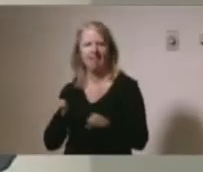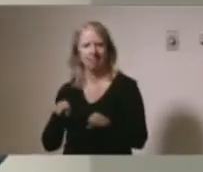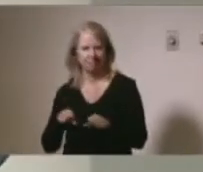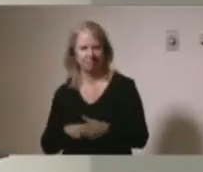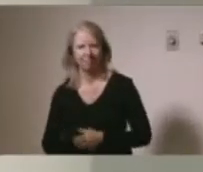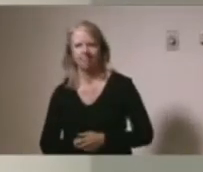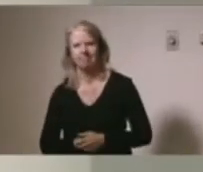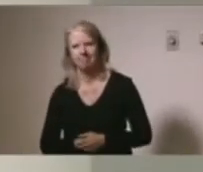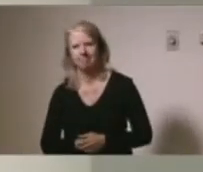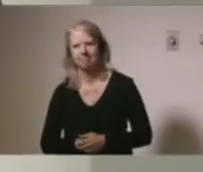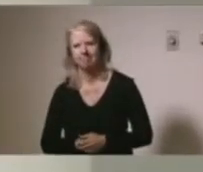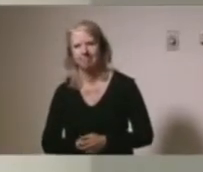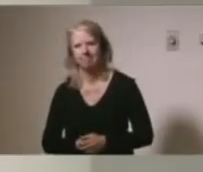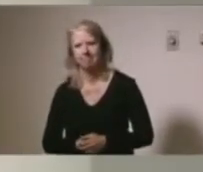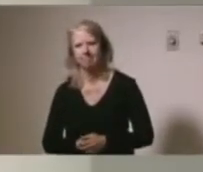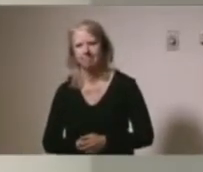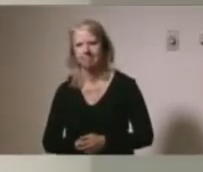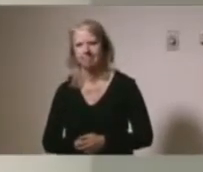in Canada.